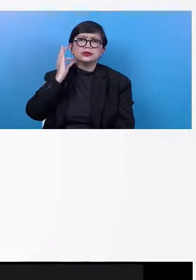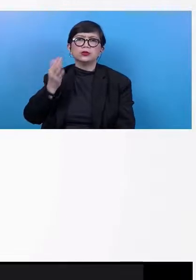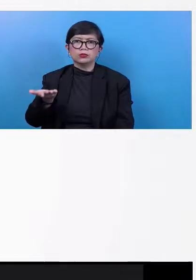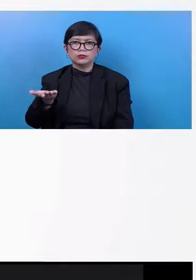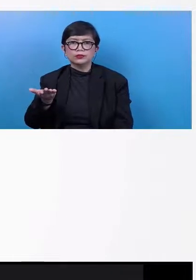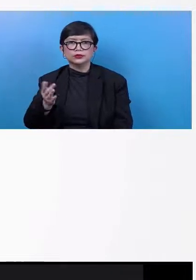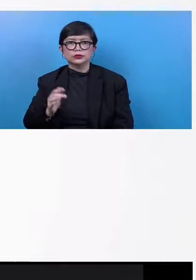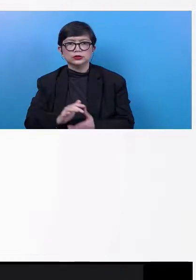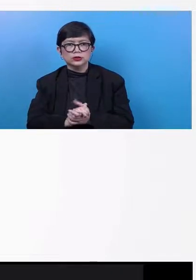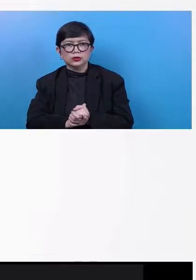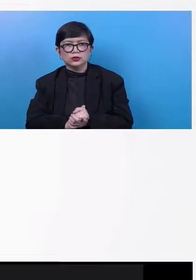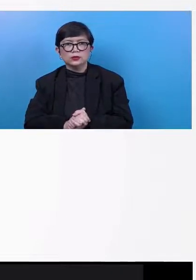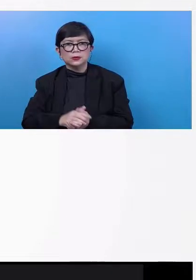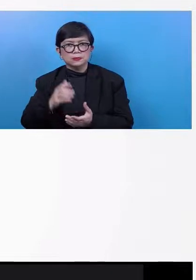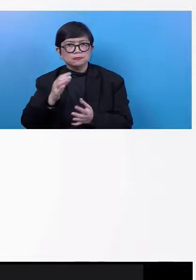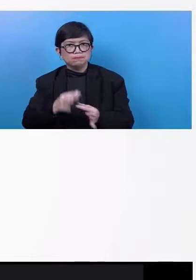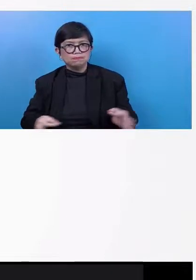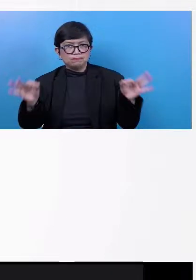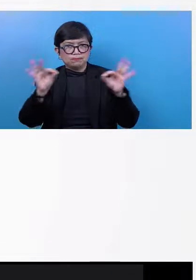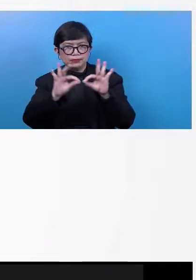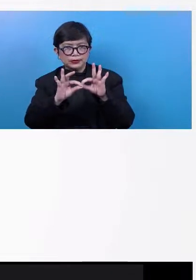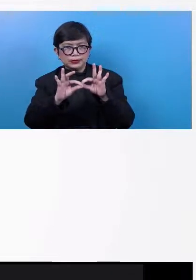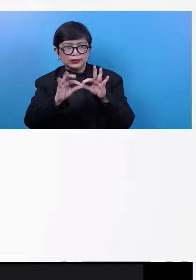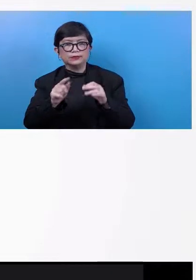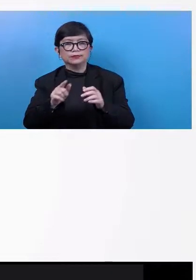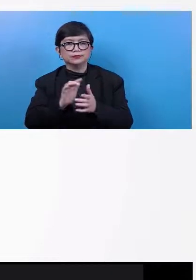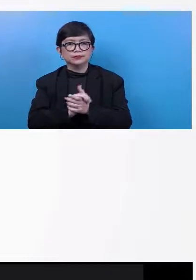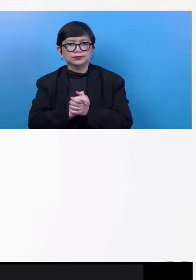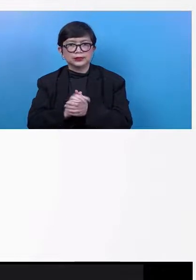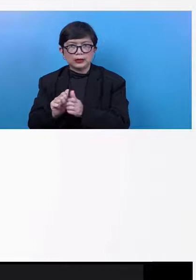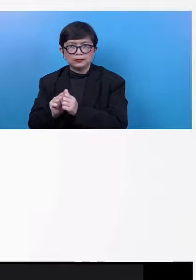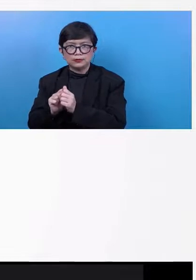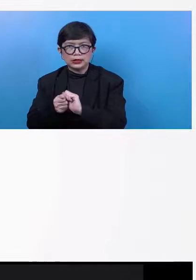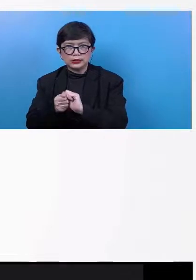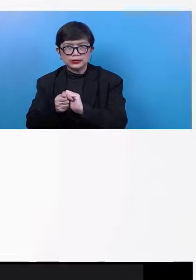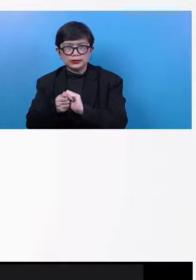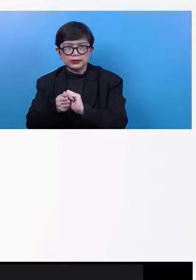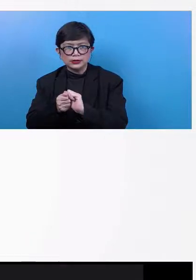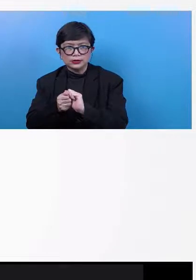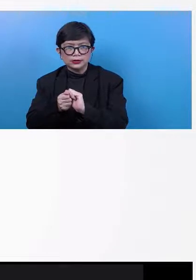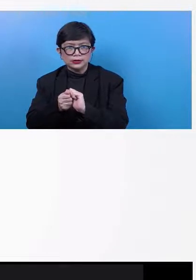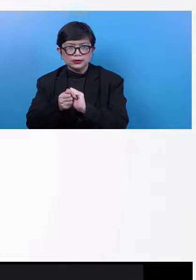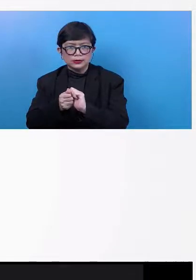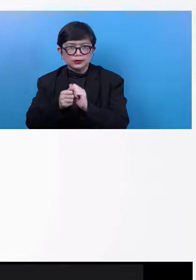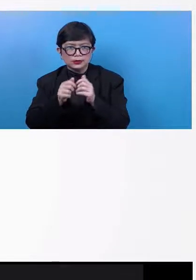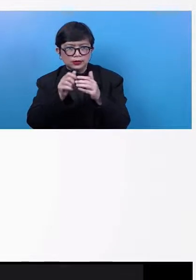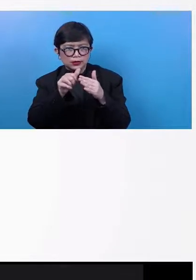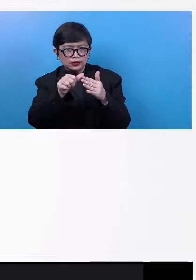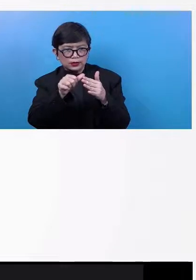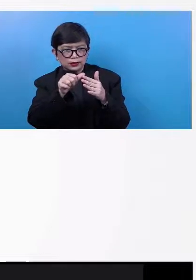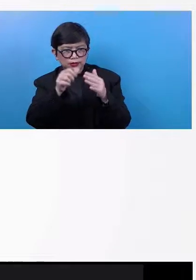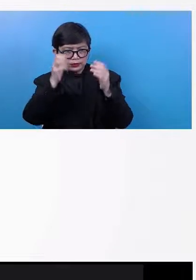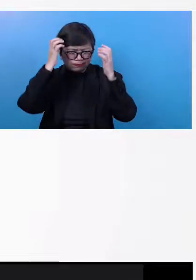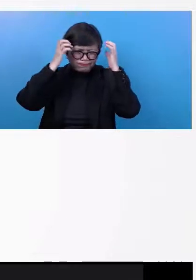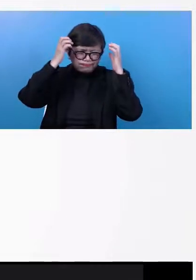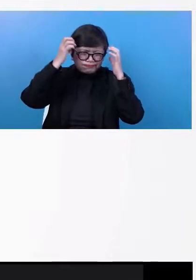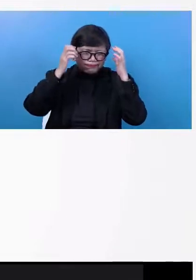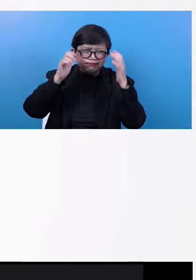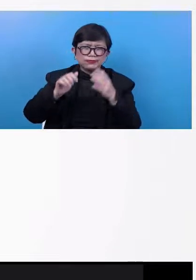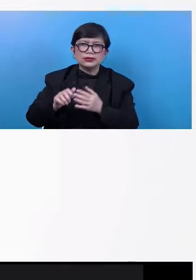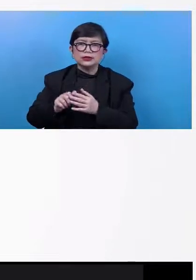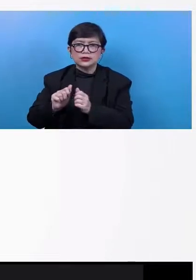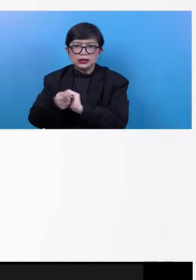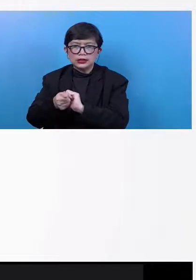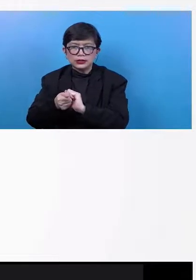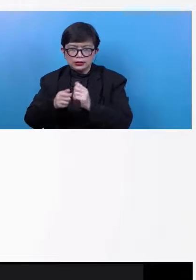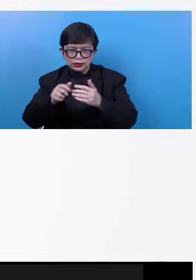importance of stress testing, scenario analysis, vulnerability and exposure analysis to the various hazards